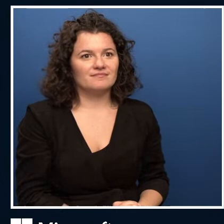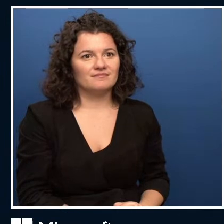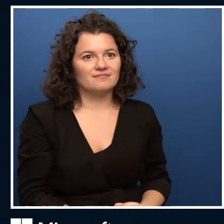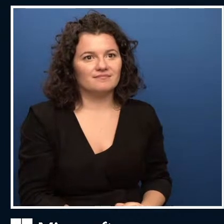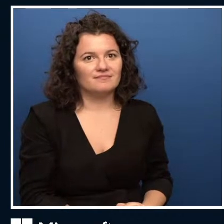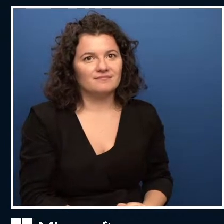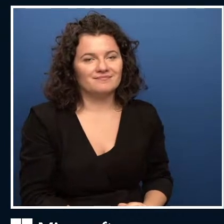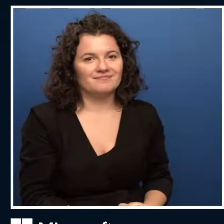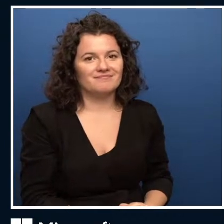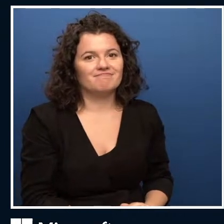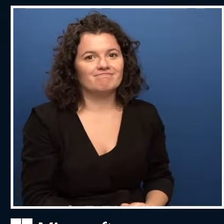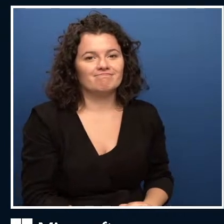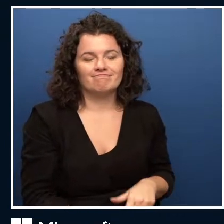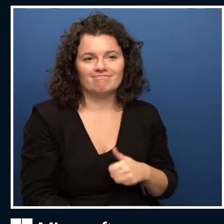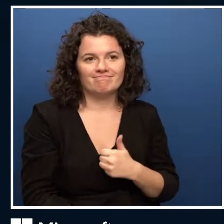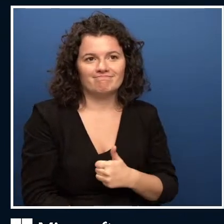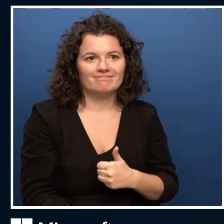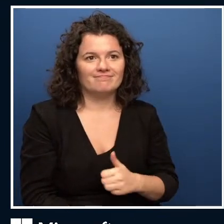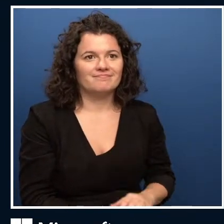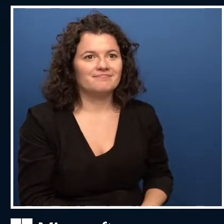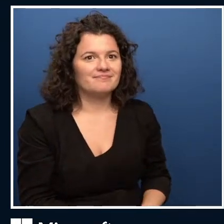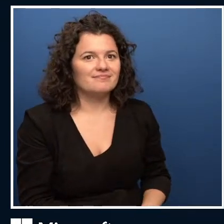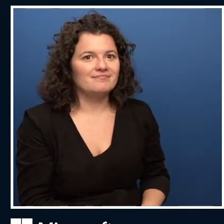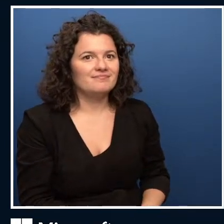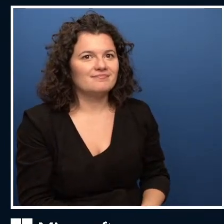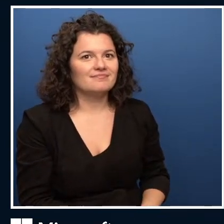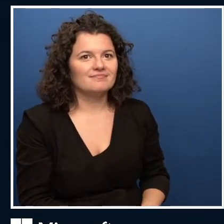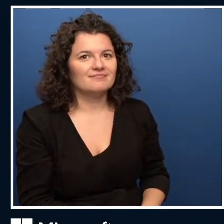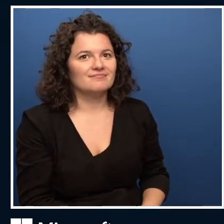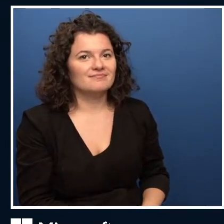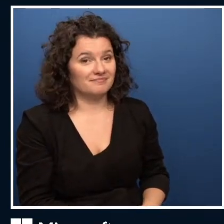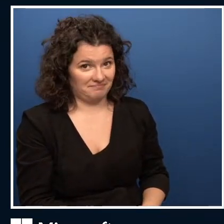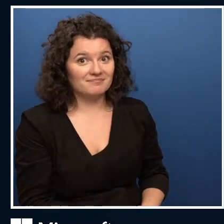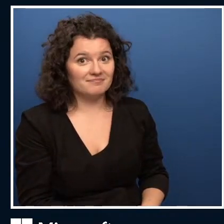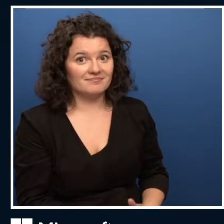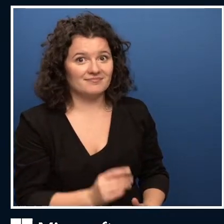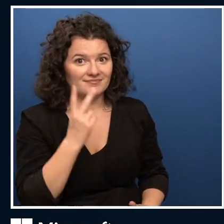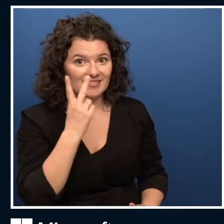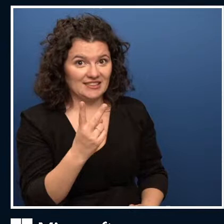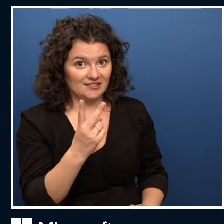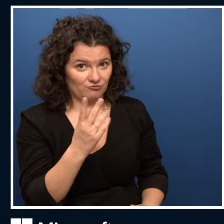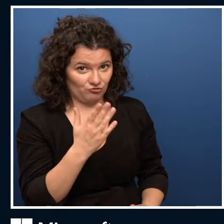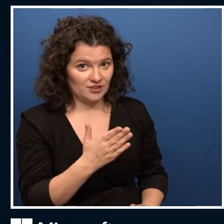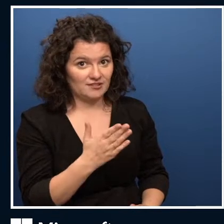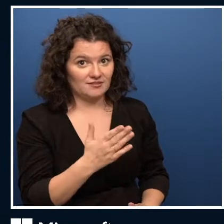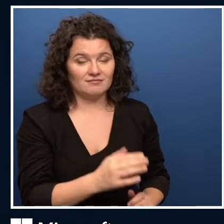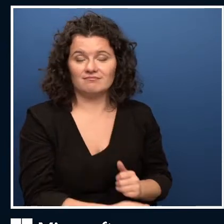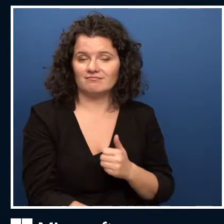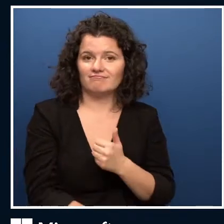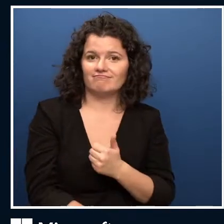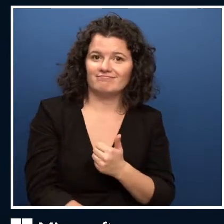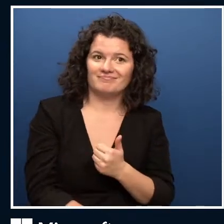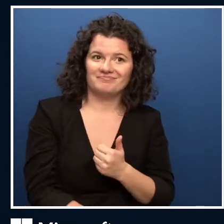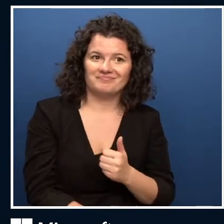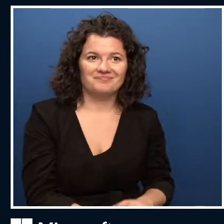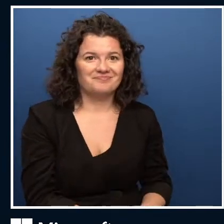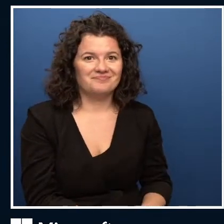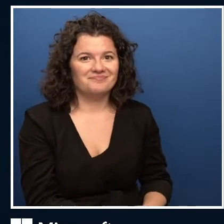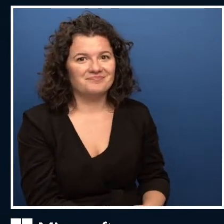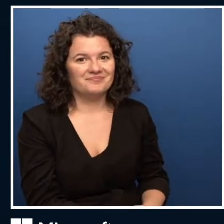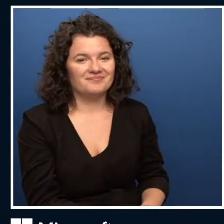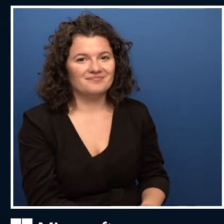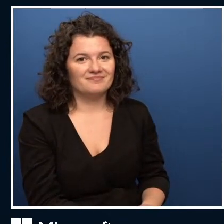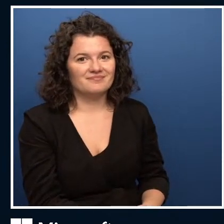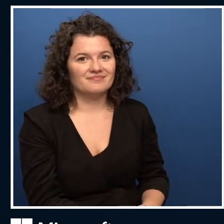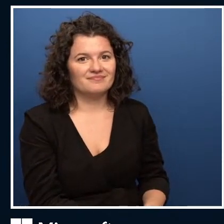Excellent. Yes, I think it should be up now. Yeah. Yeah, we can see it. Yeah, okay. Hi.